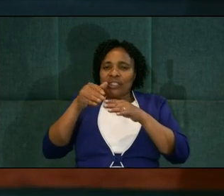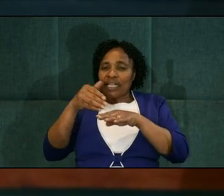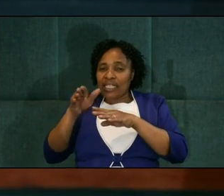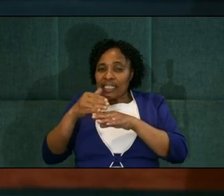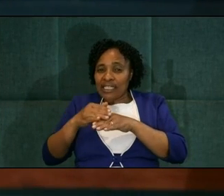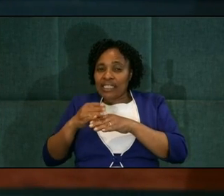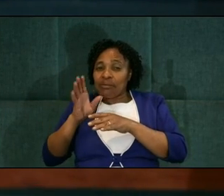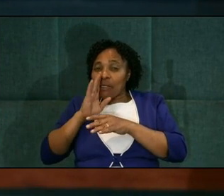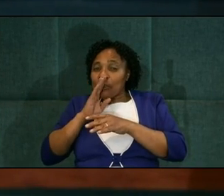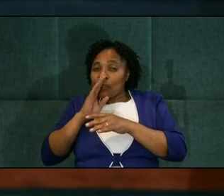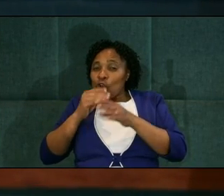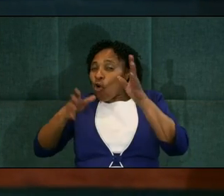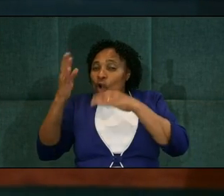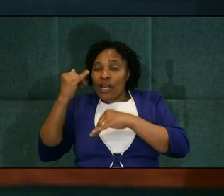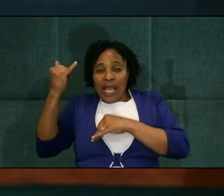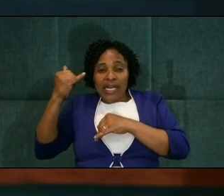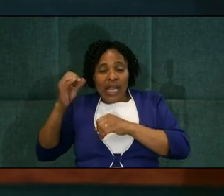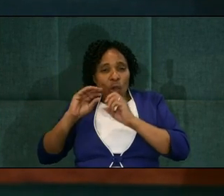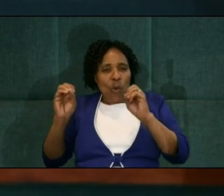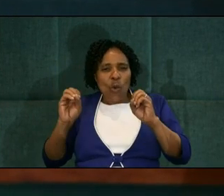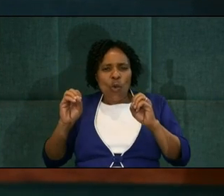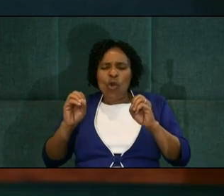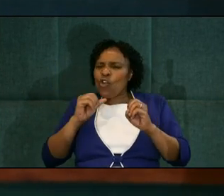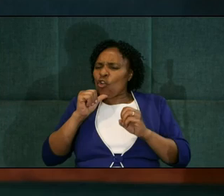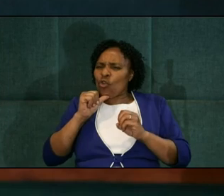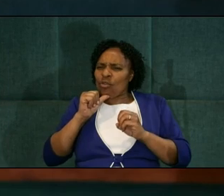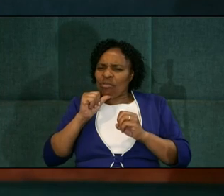idea. God don't need no spy.